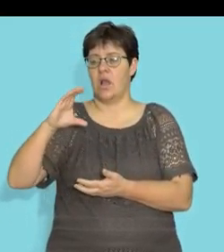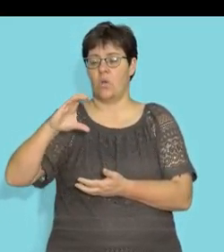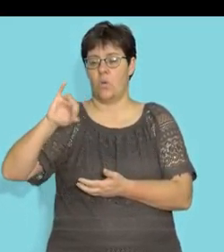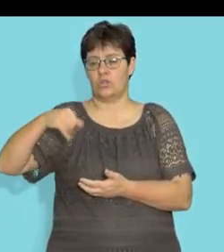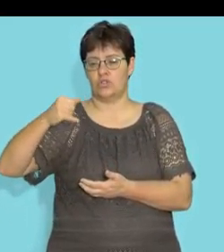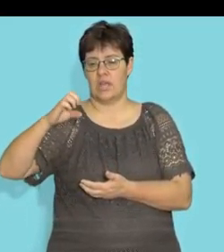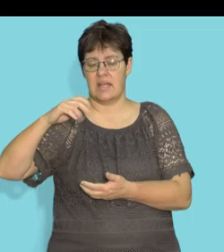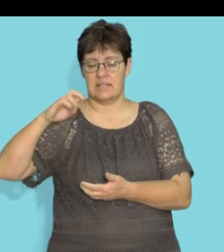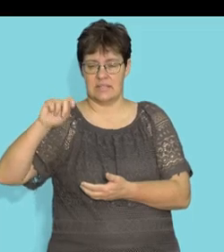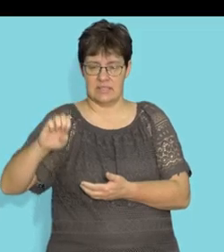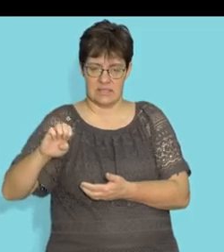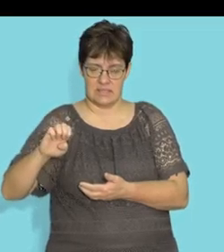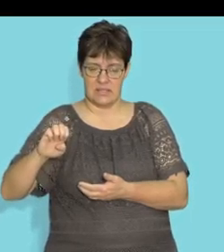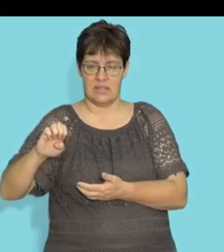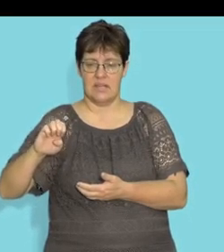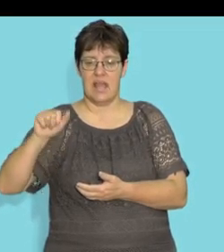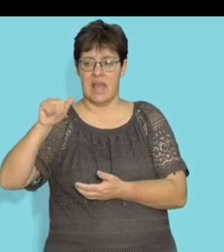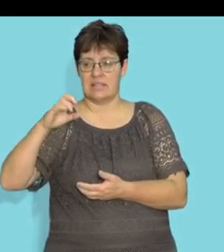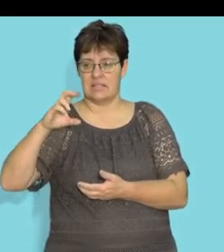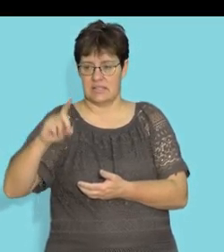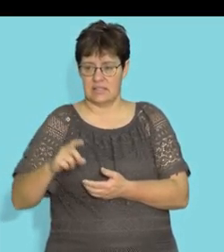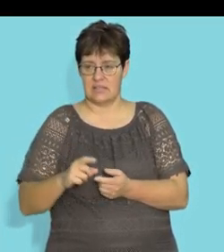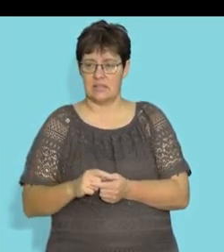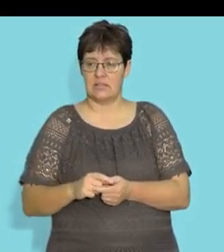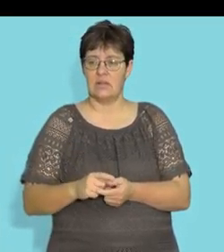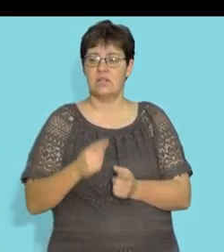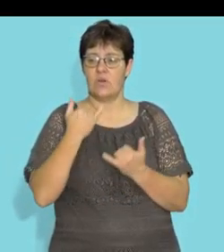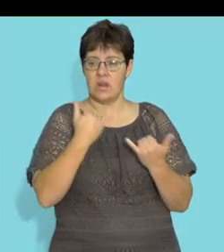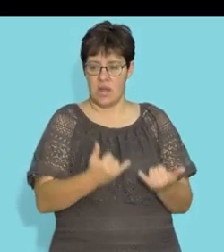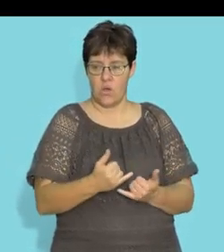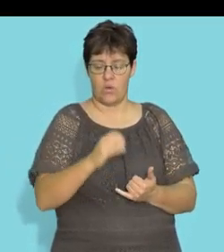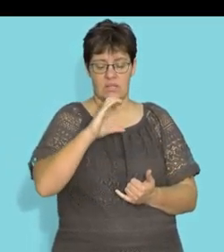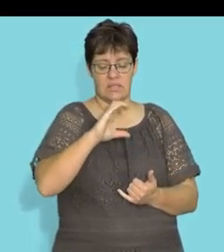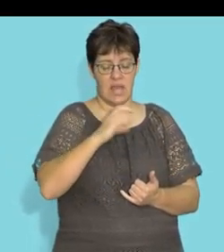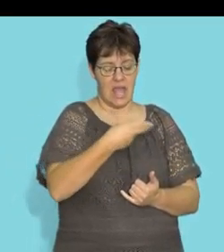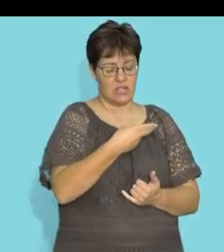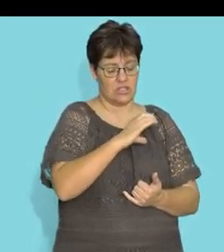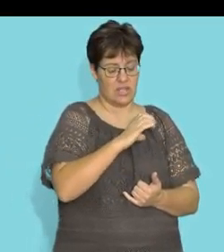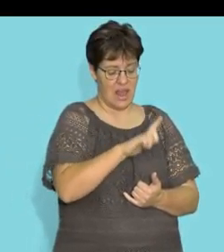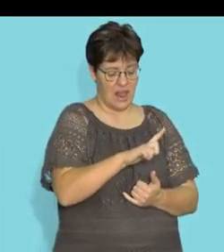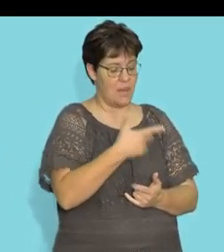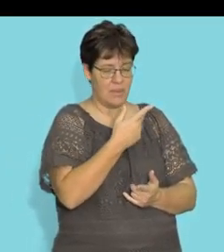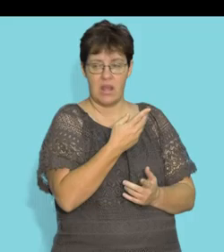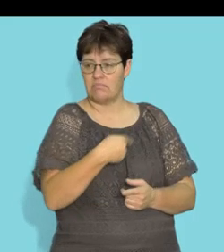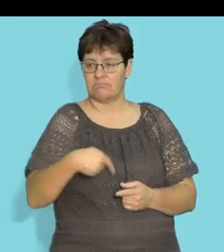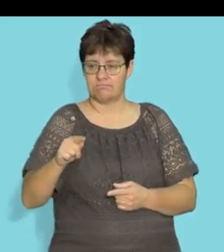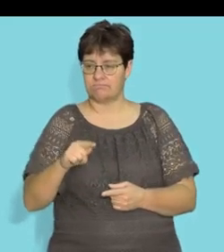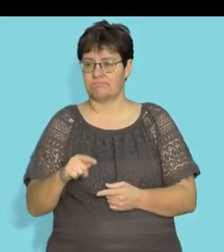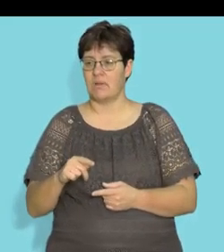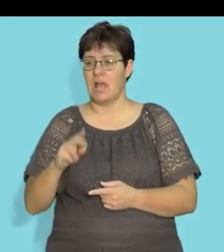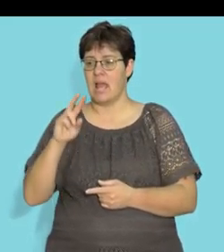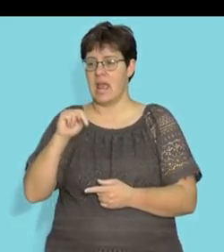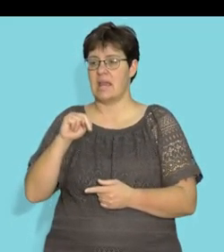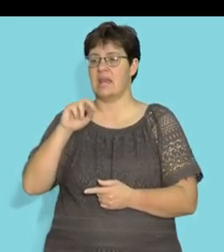a hydrogen or a proton, hydrogen ion or a proton, making water my